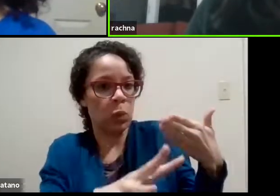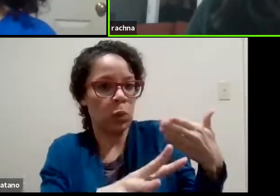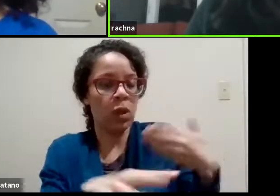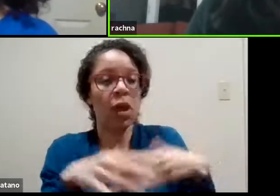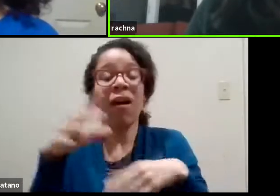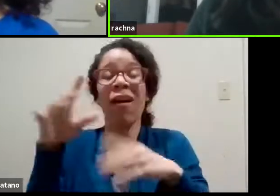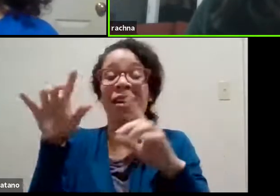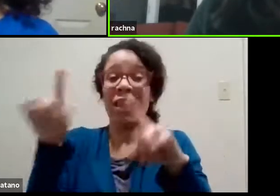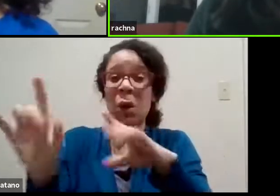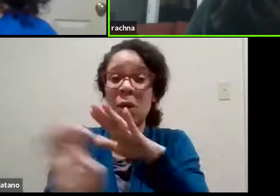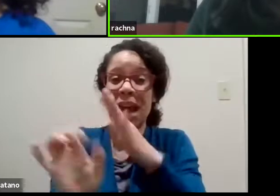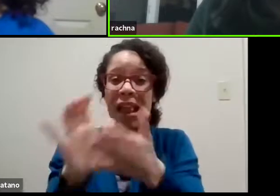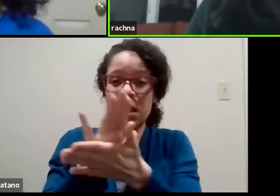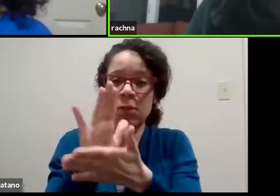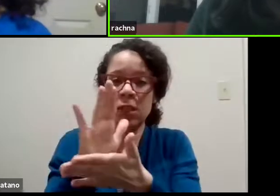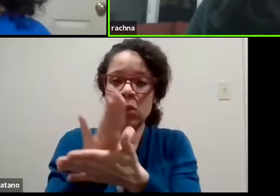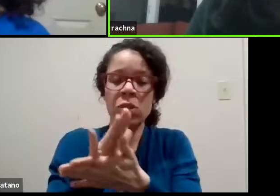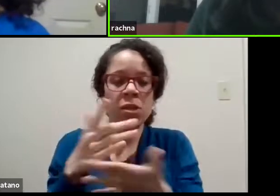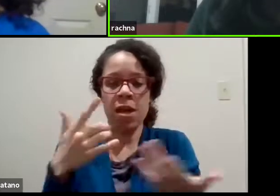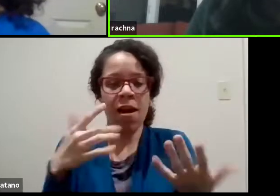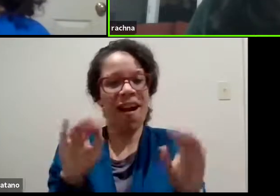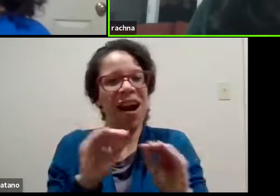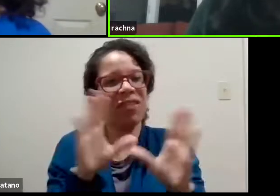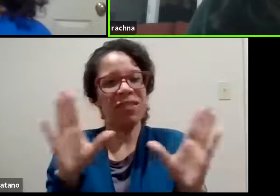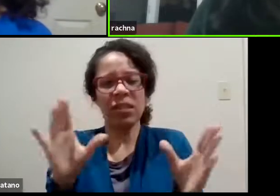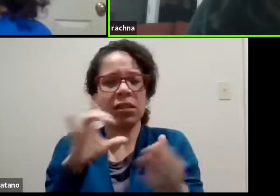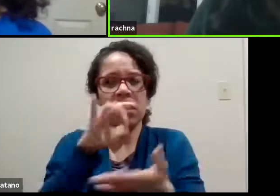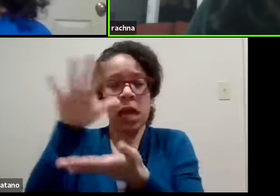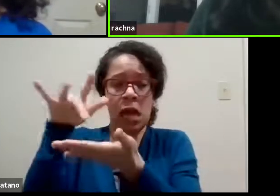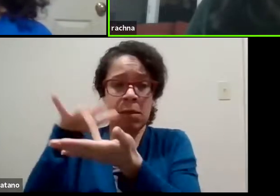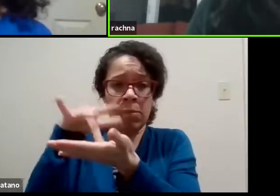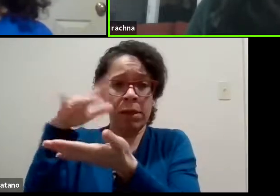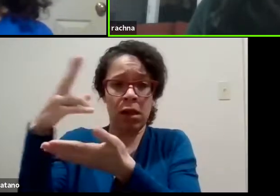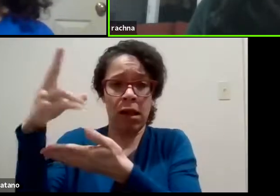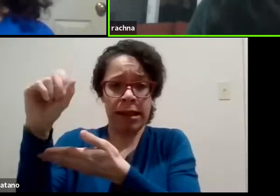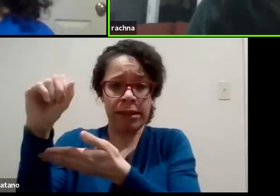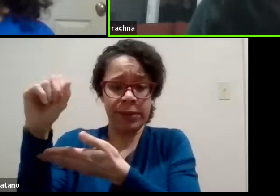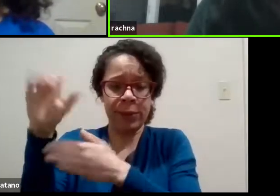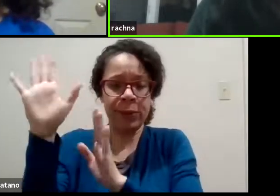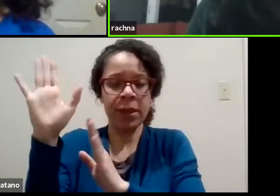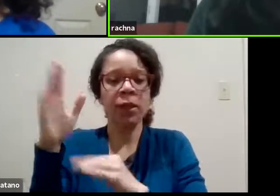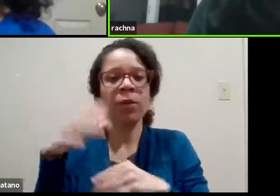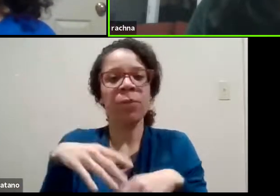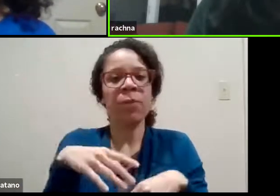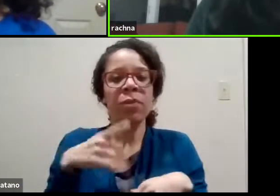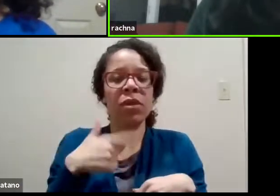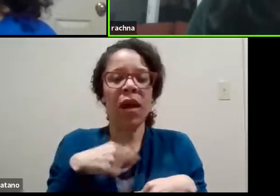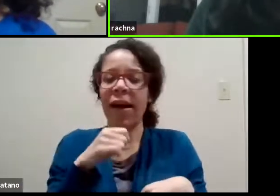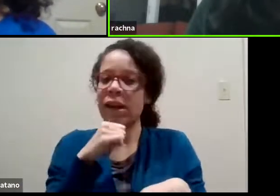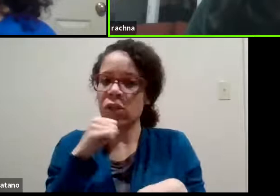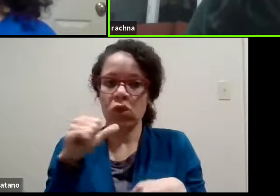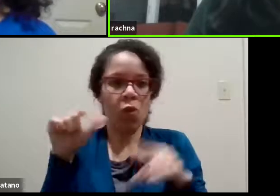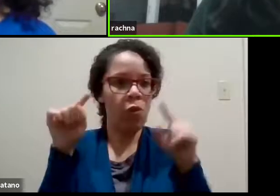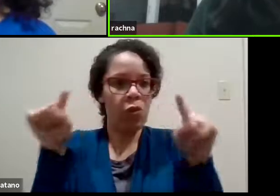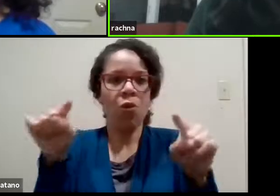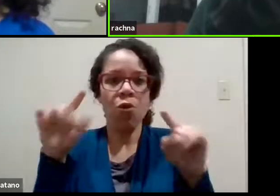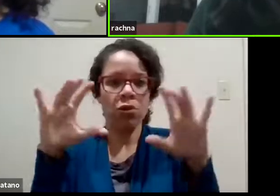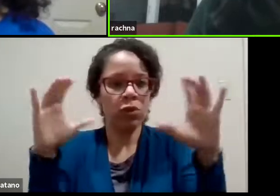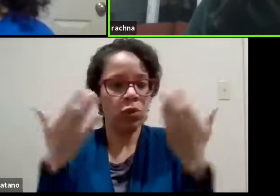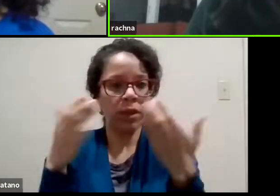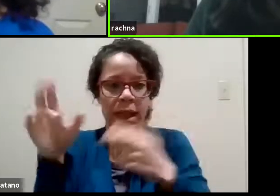school, obviously not in middle school, high school, I don't do classroom observations.